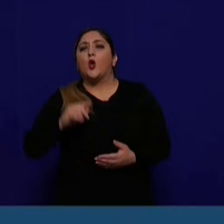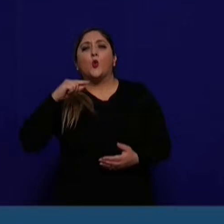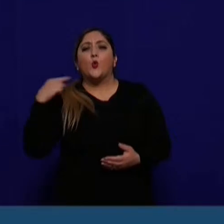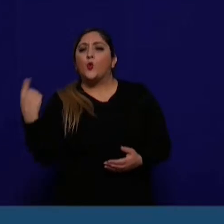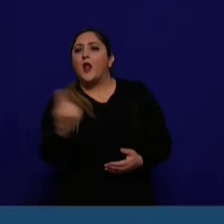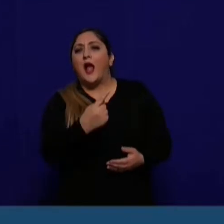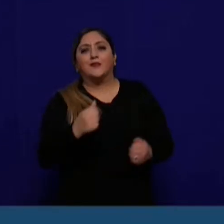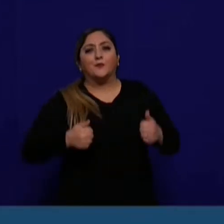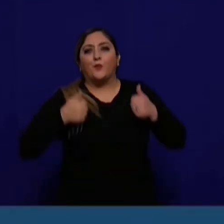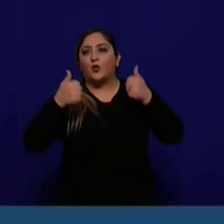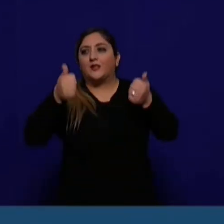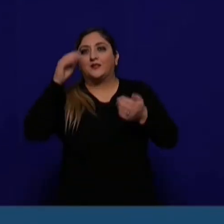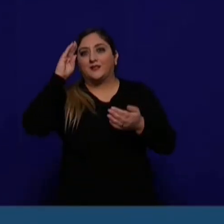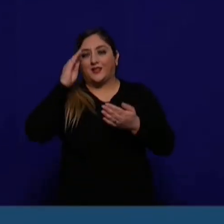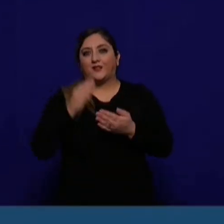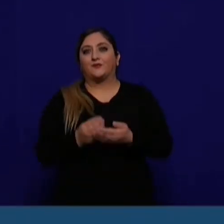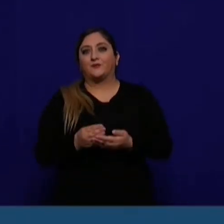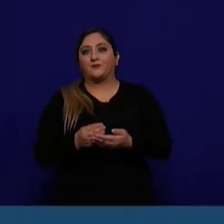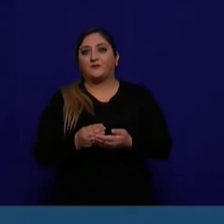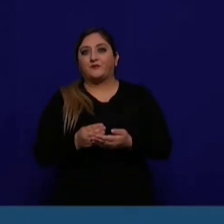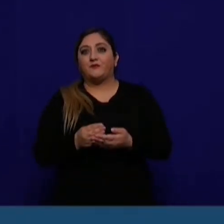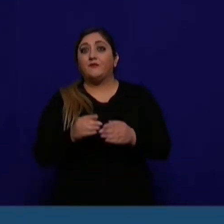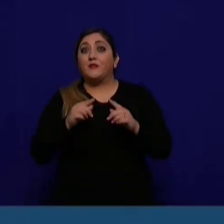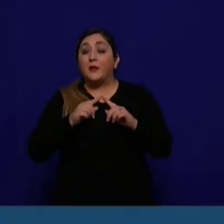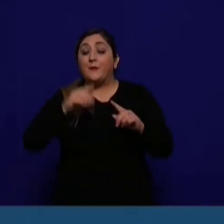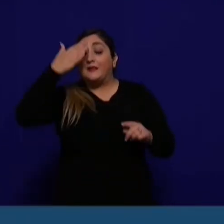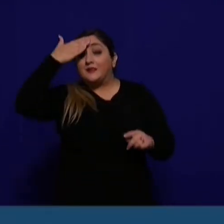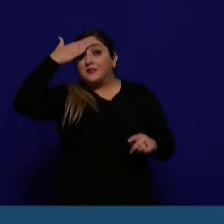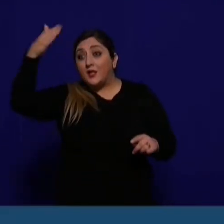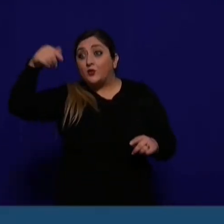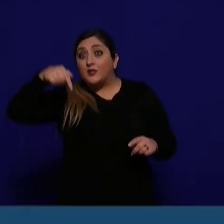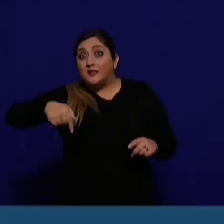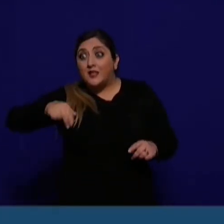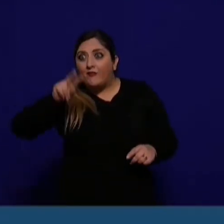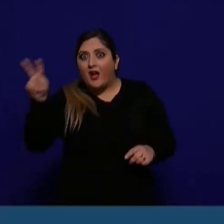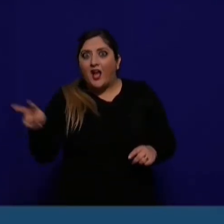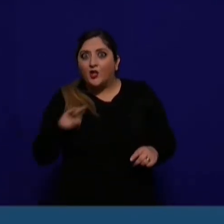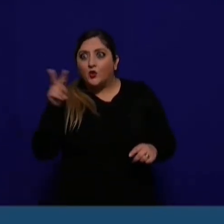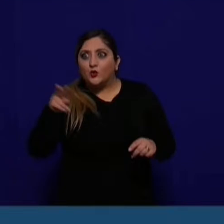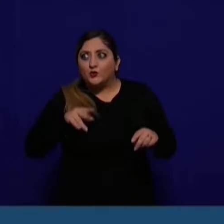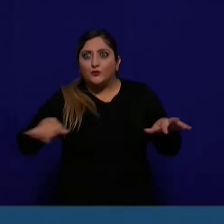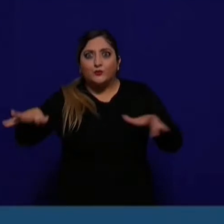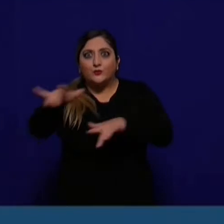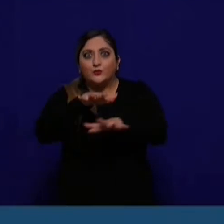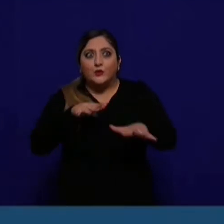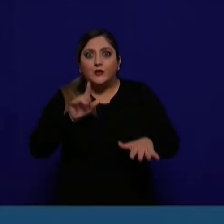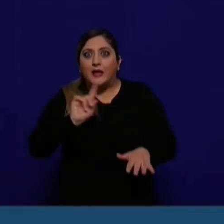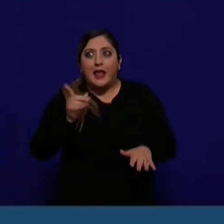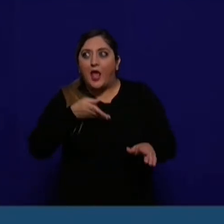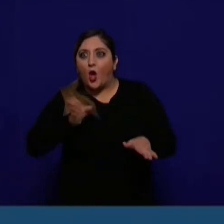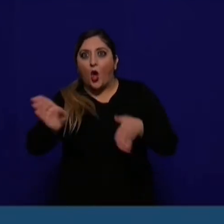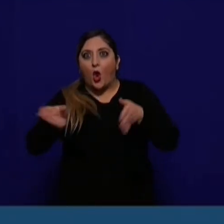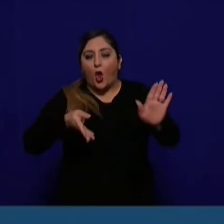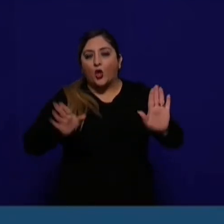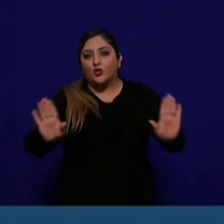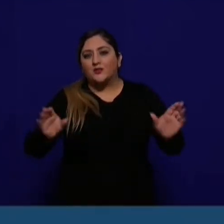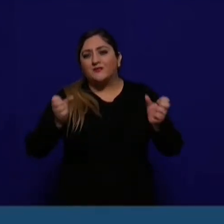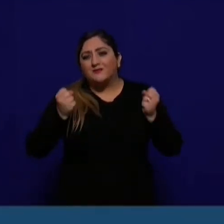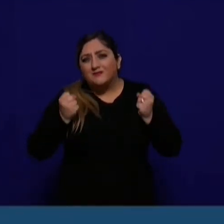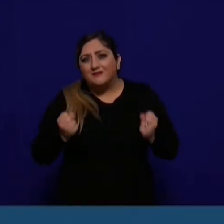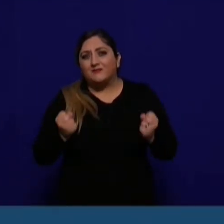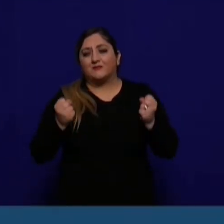però huwa importanti li niftakru li qegħdin f'pandemija u rridu nissapportu ftit iktar. Ħalli bekk aħna naqsu l-firxa